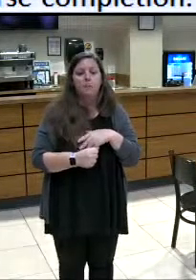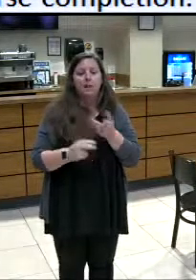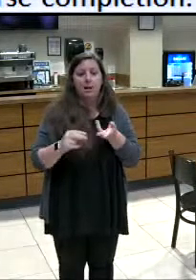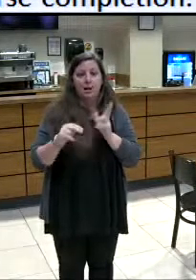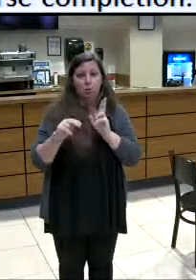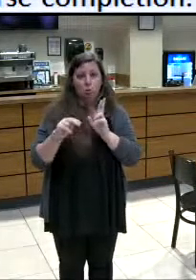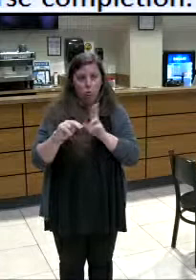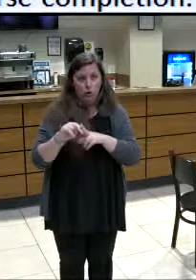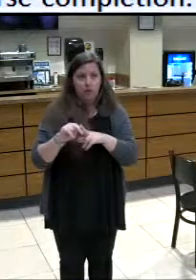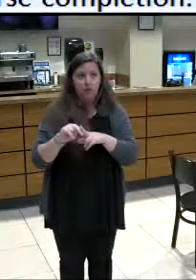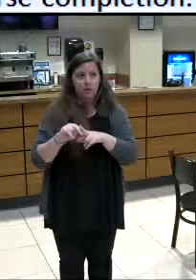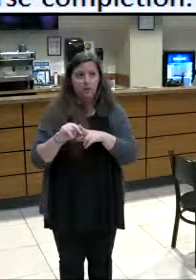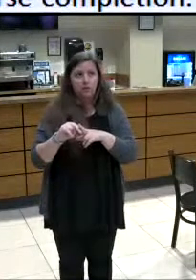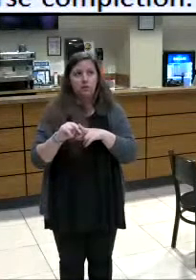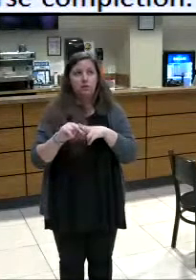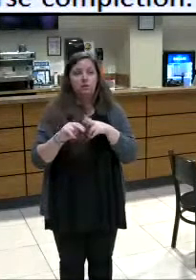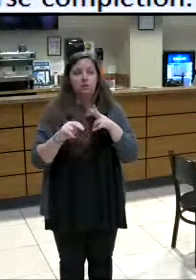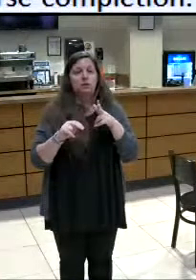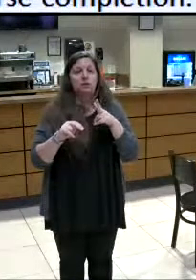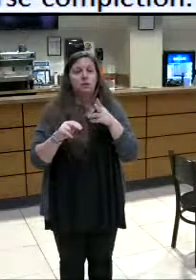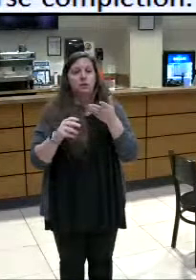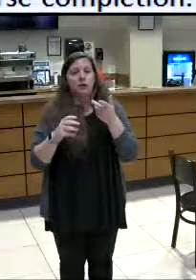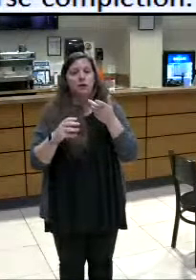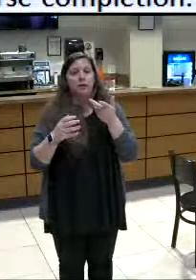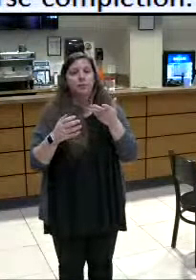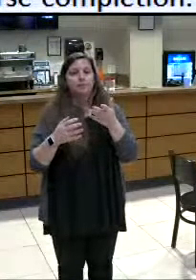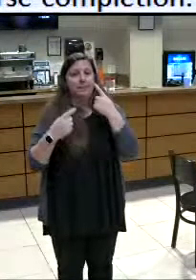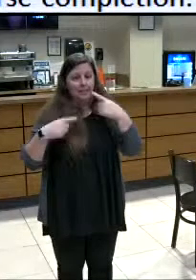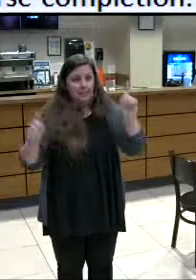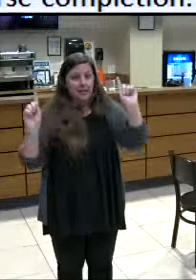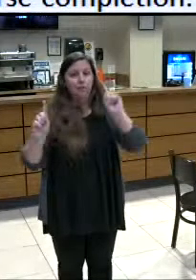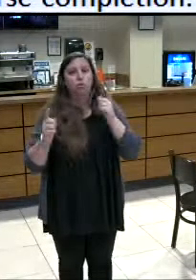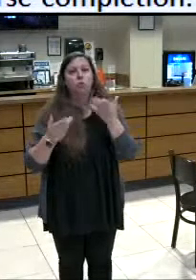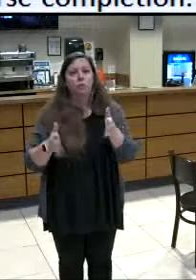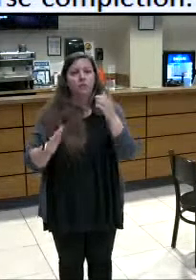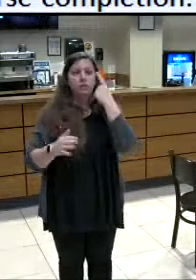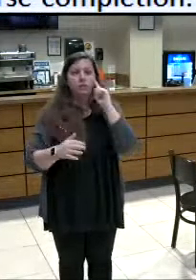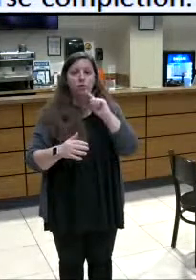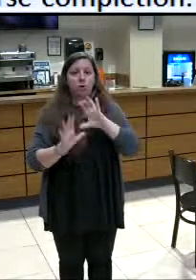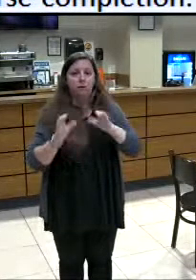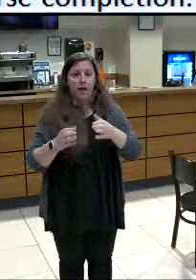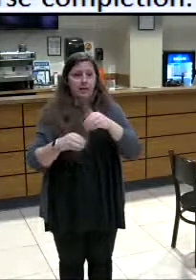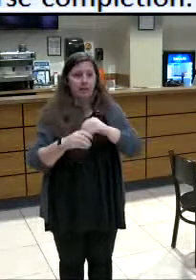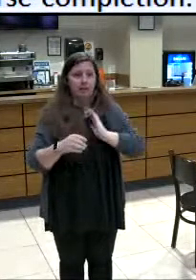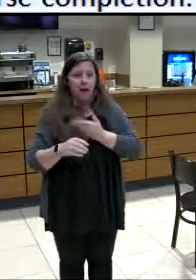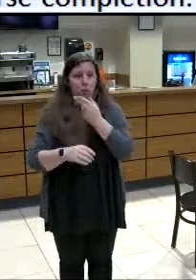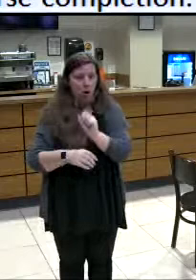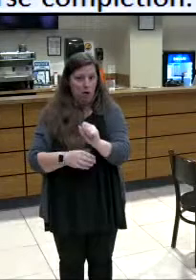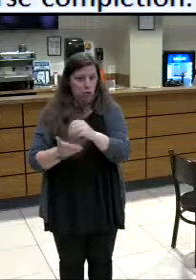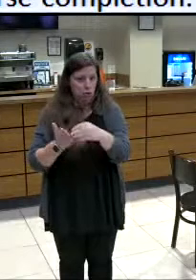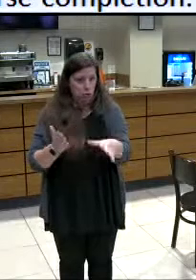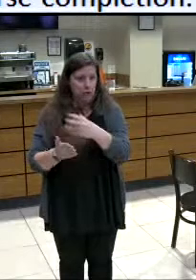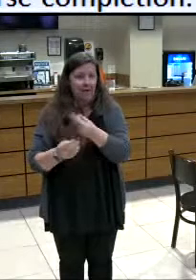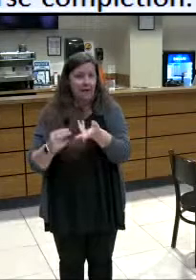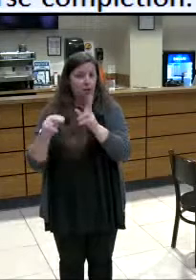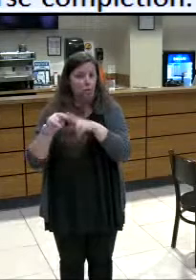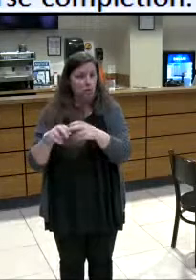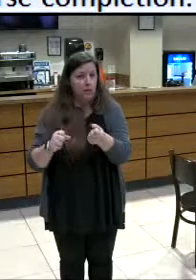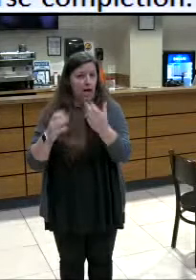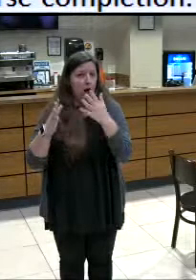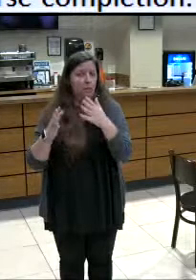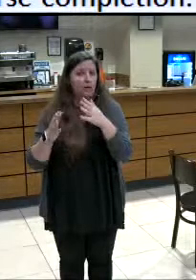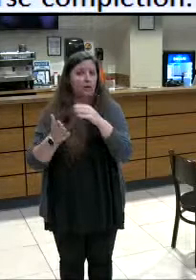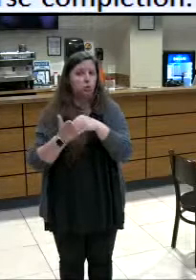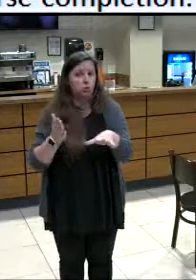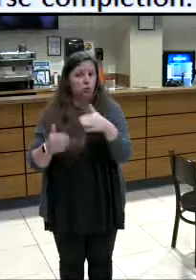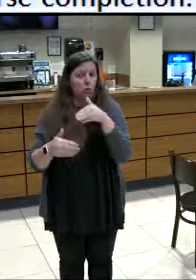and completion and successful course completion for our high school students, and then increase the number of students taking end of pathway